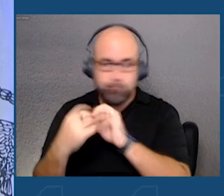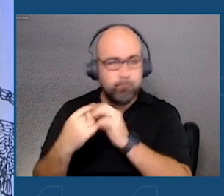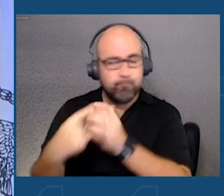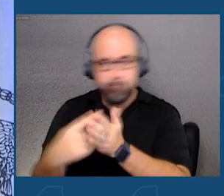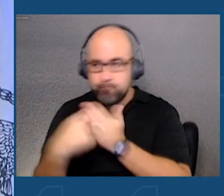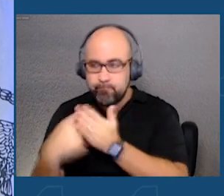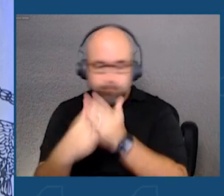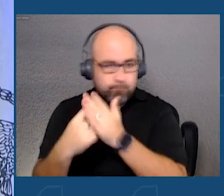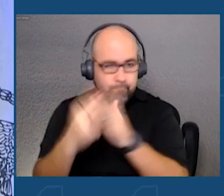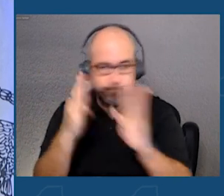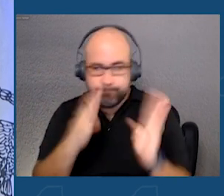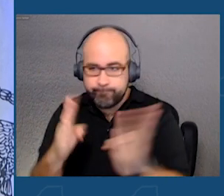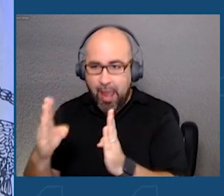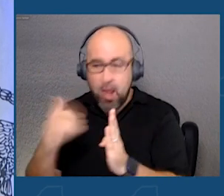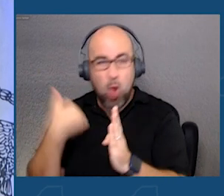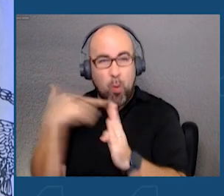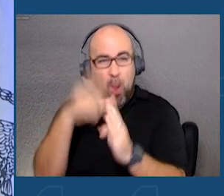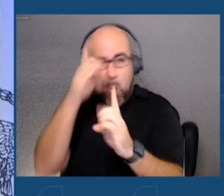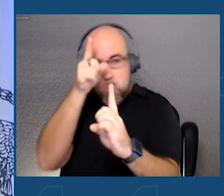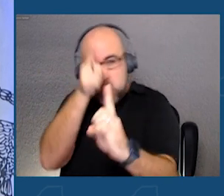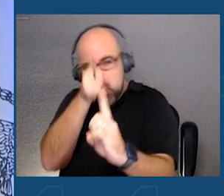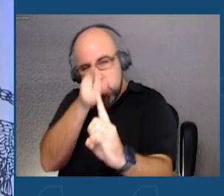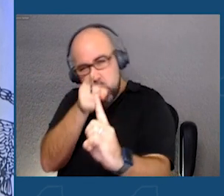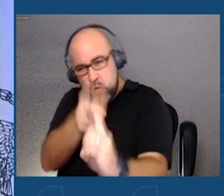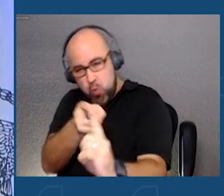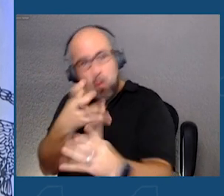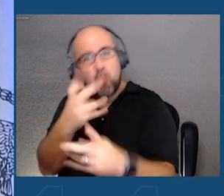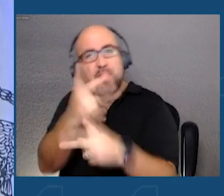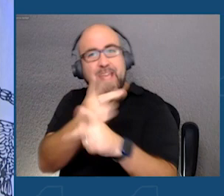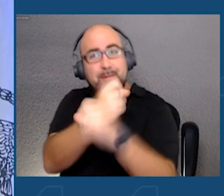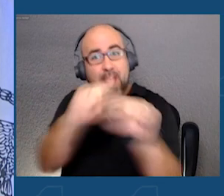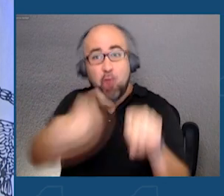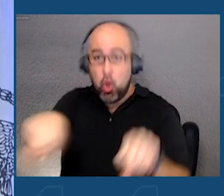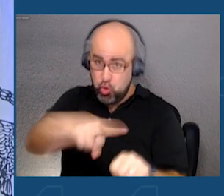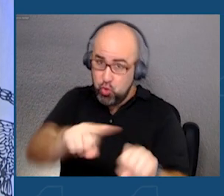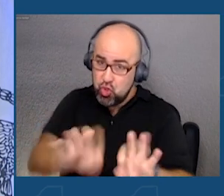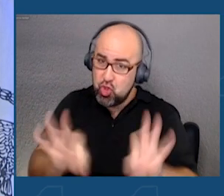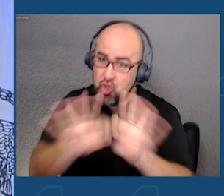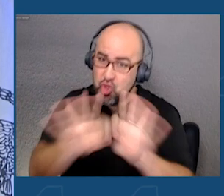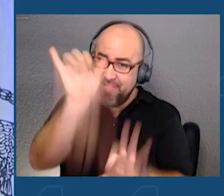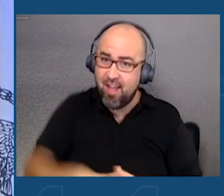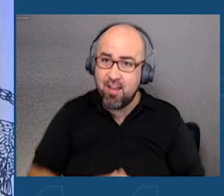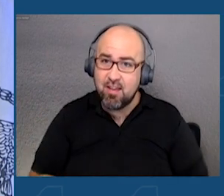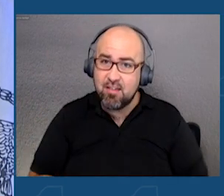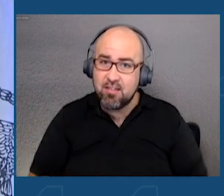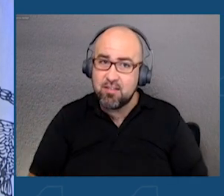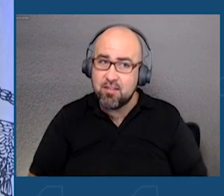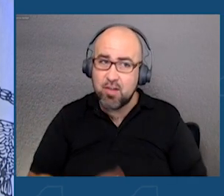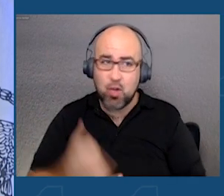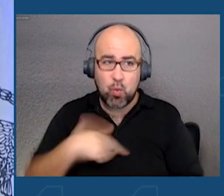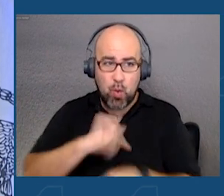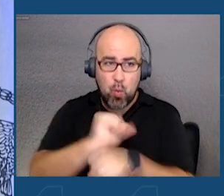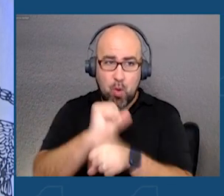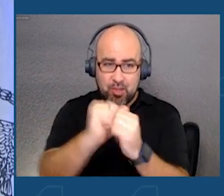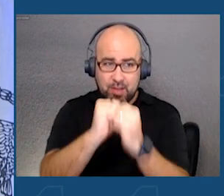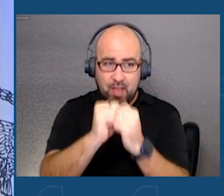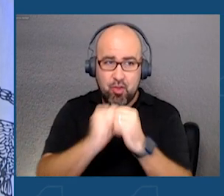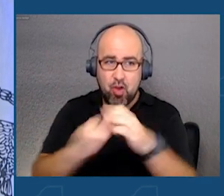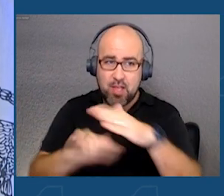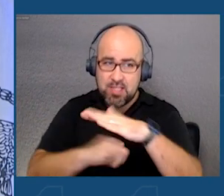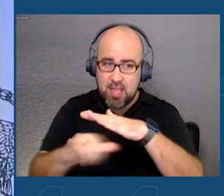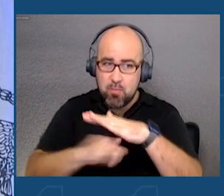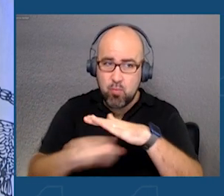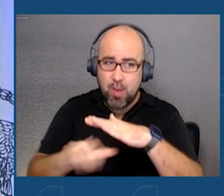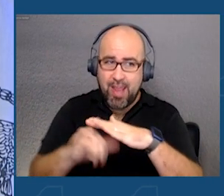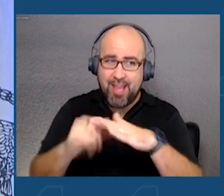laser focused on keeping New Yorkers safe. They deserve it. We're working together on subway safety, keeping guns